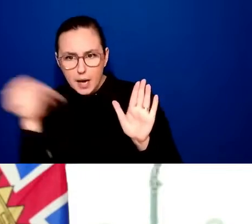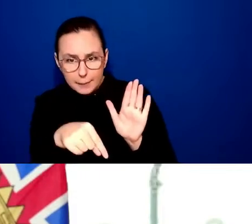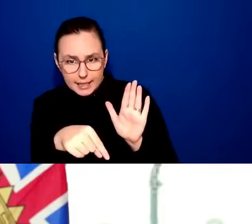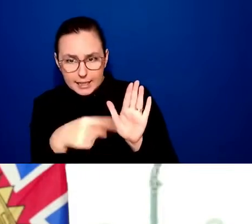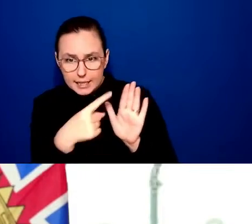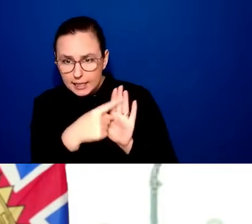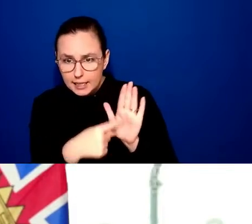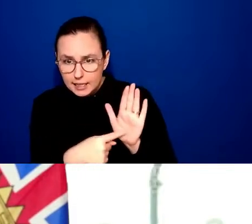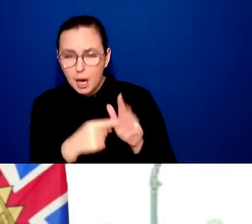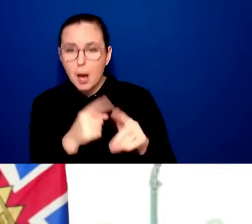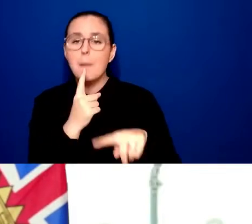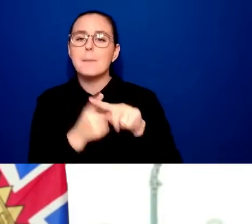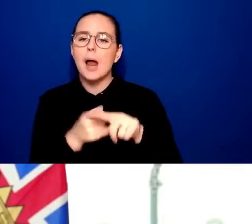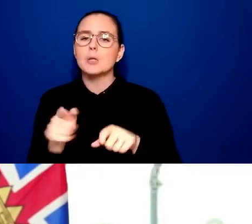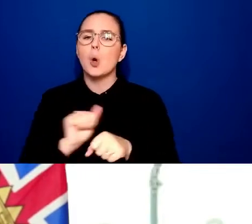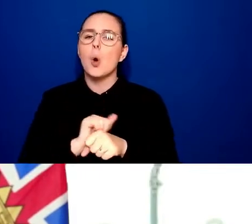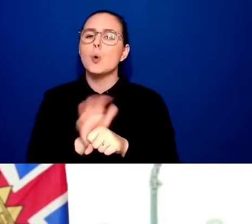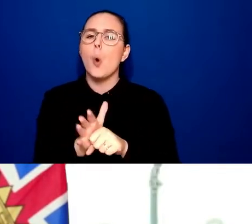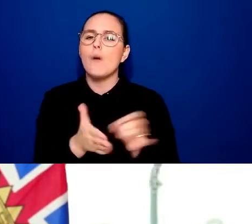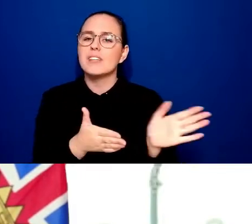safety plans in place.